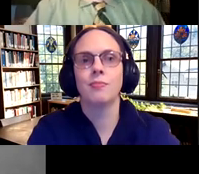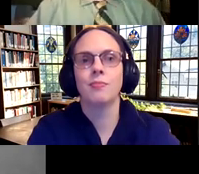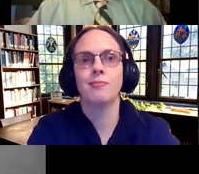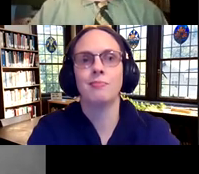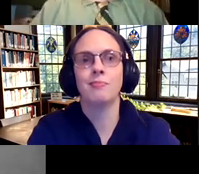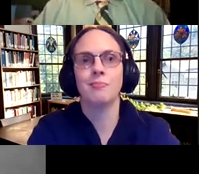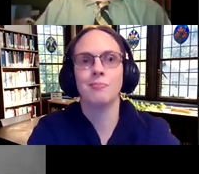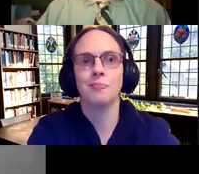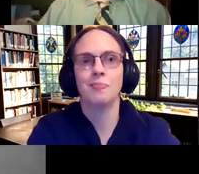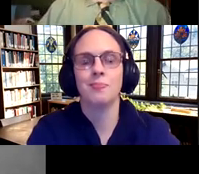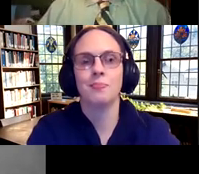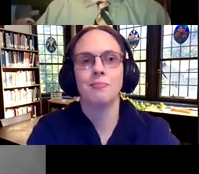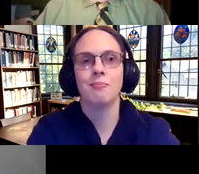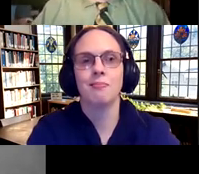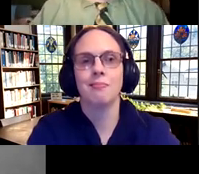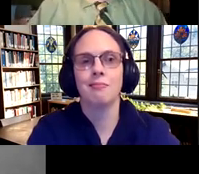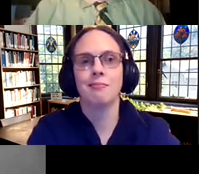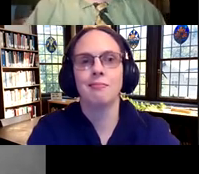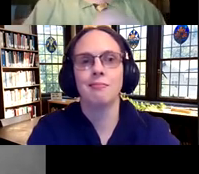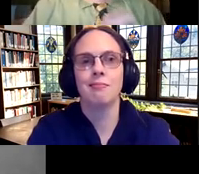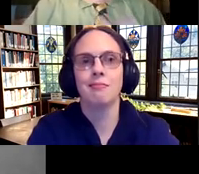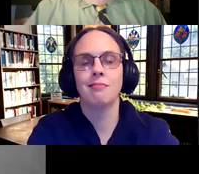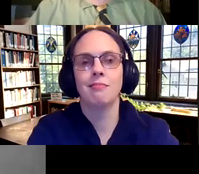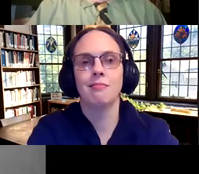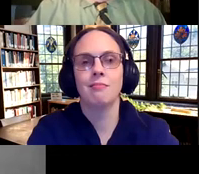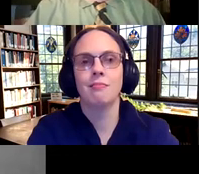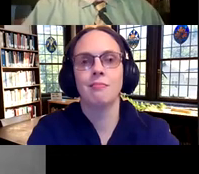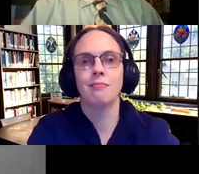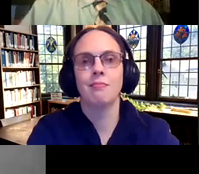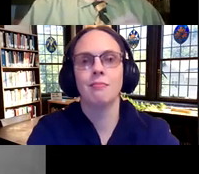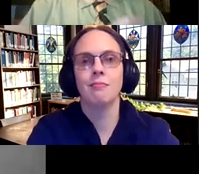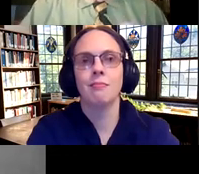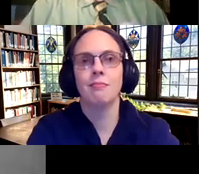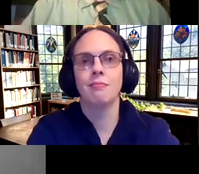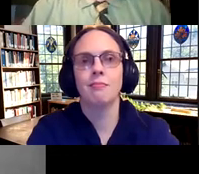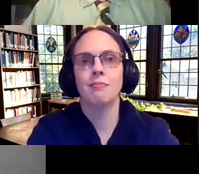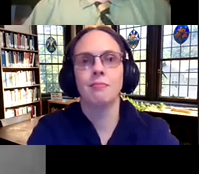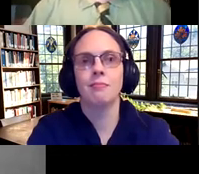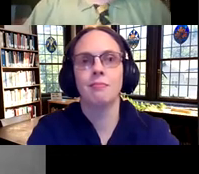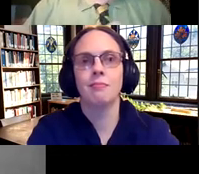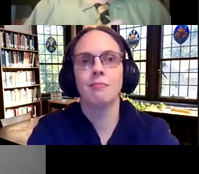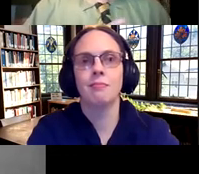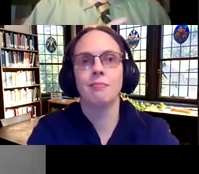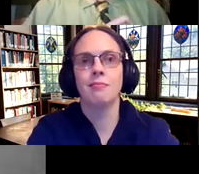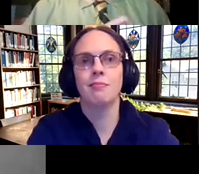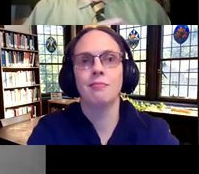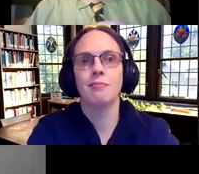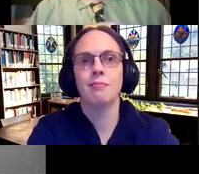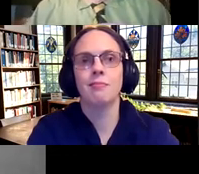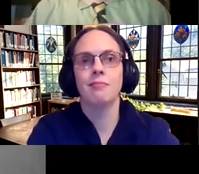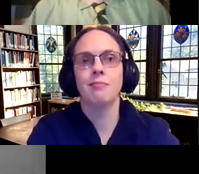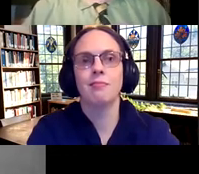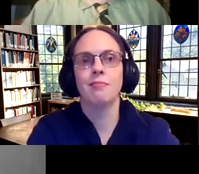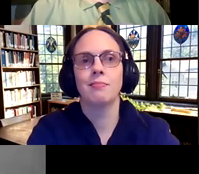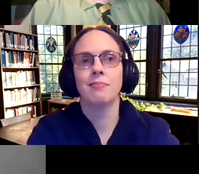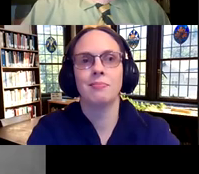City? And Nelson, who was well known for using his middle finger, probably didn't literally, but he